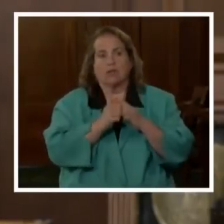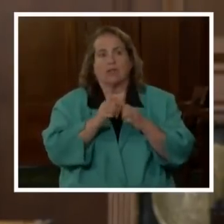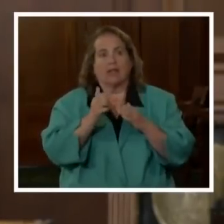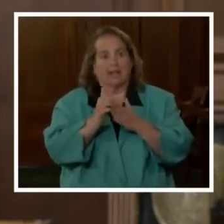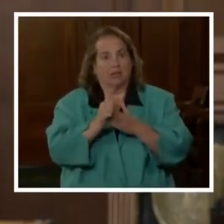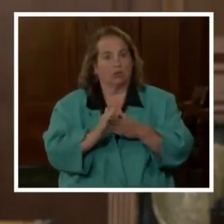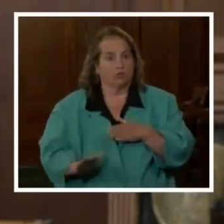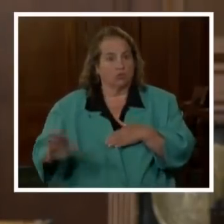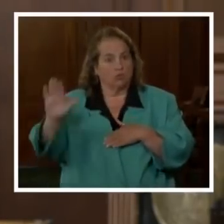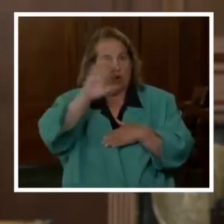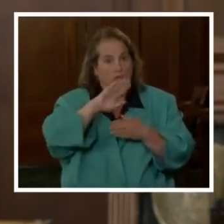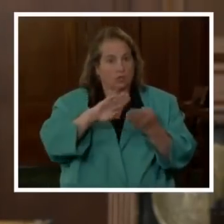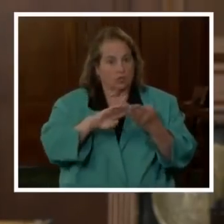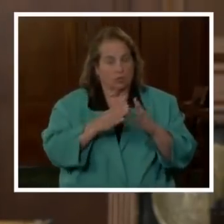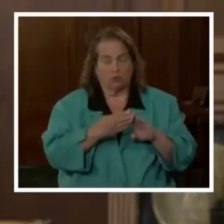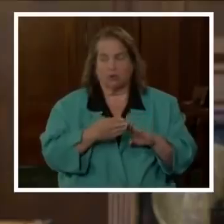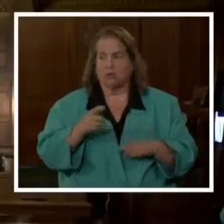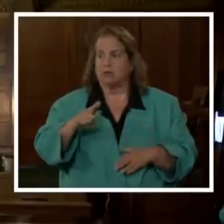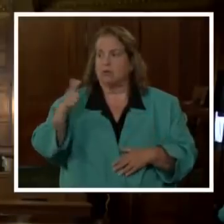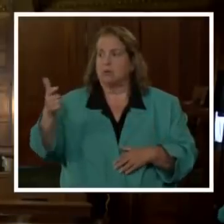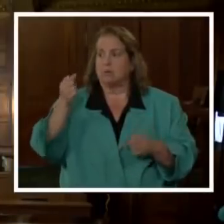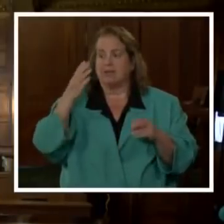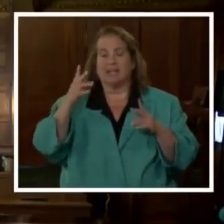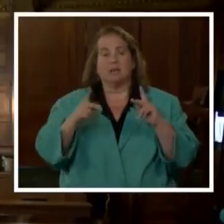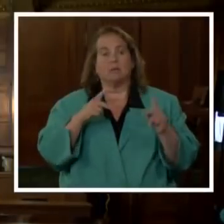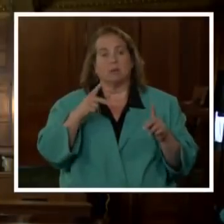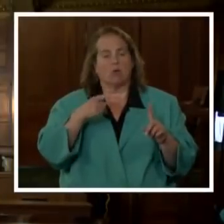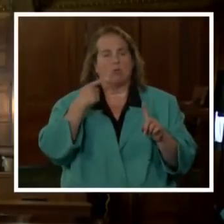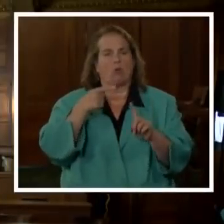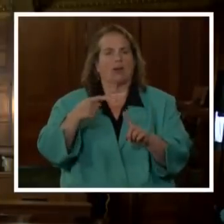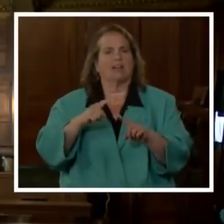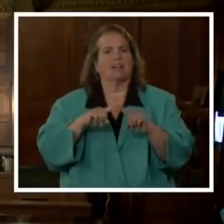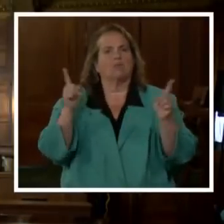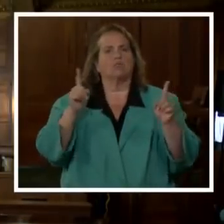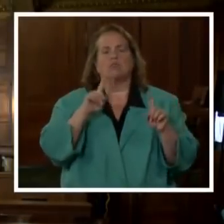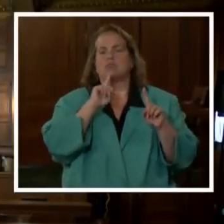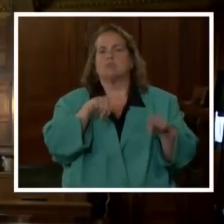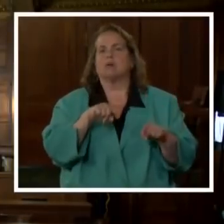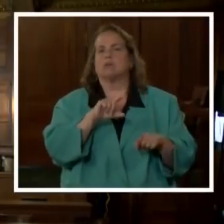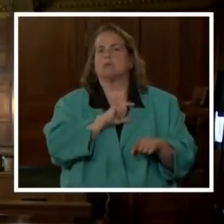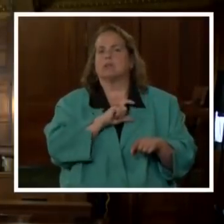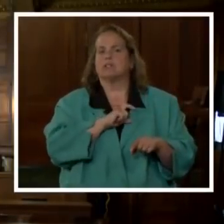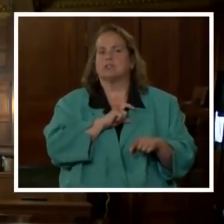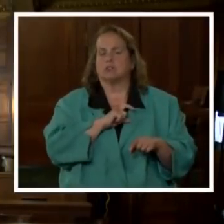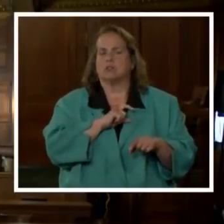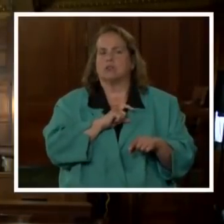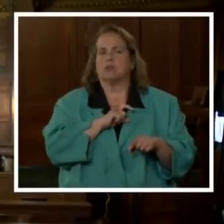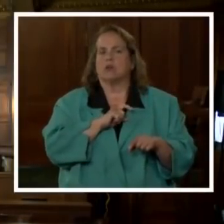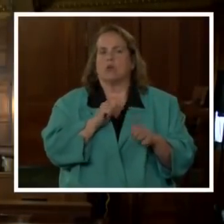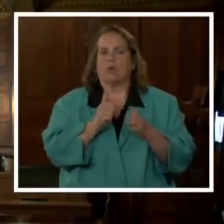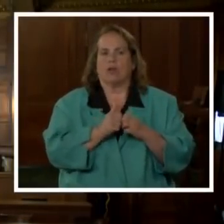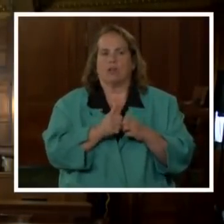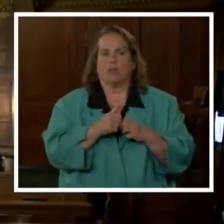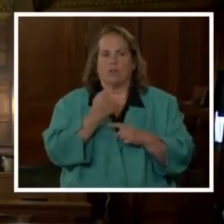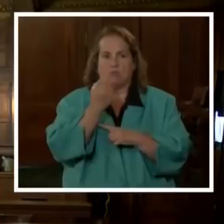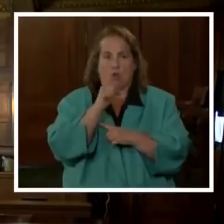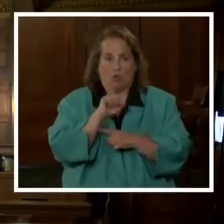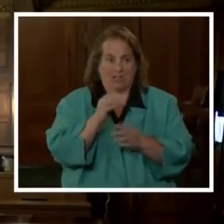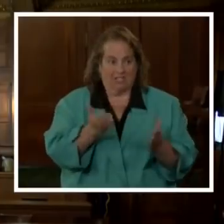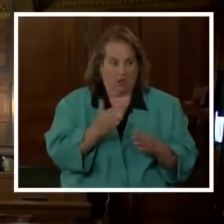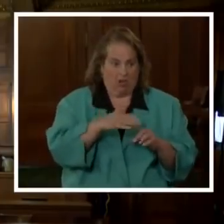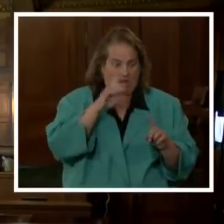community. A lot of people have pointed out the differences in responses from police regarding the protests here at the Capitol and the government